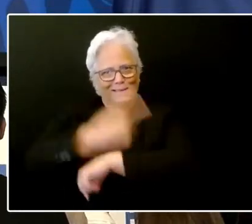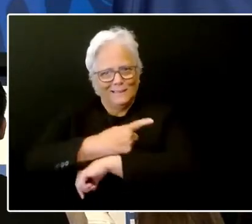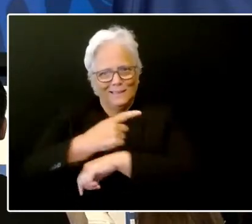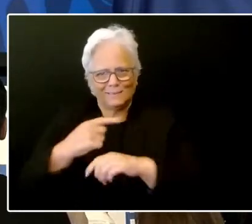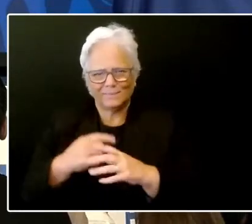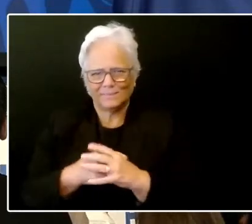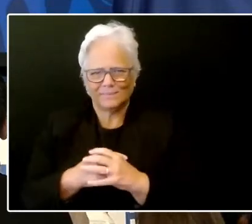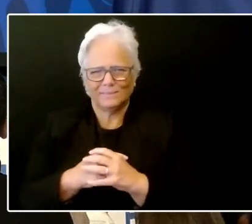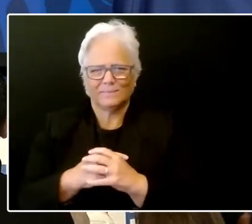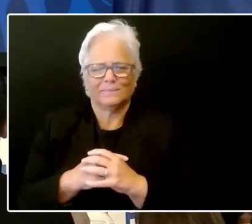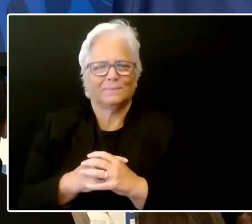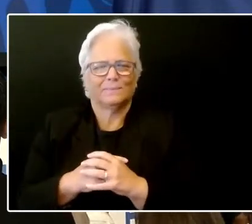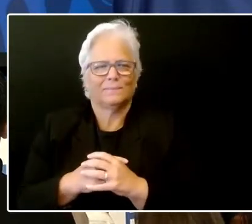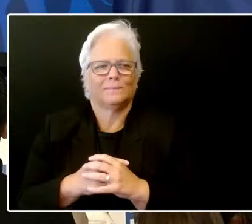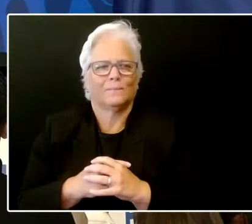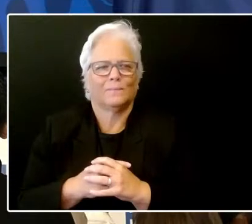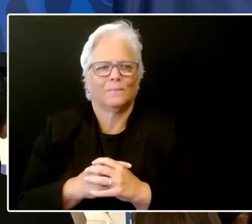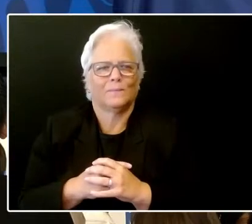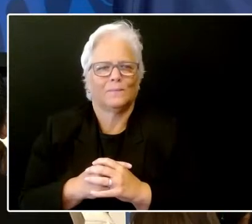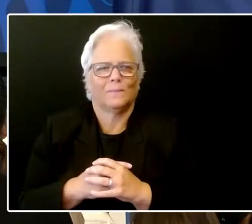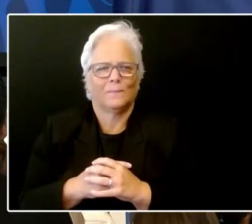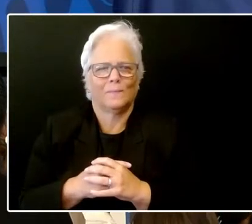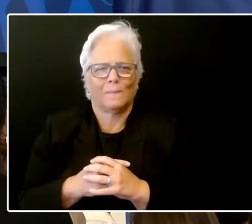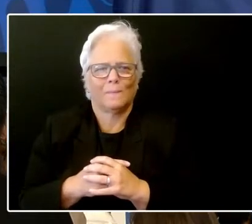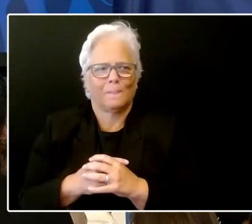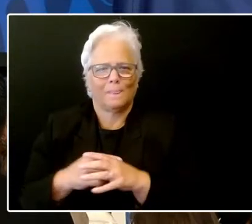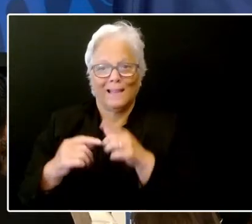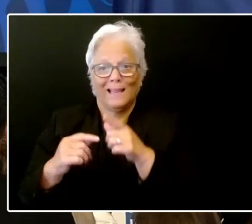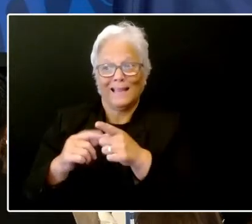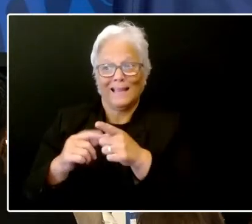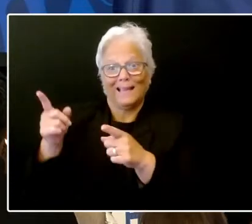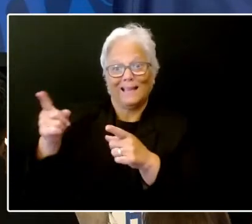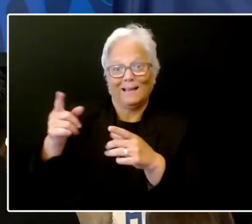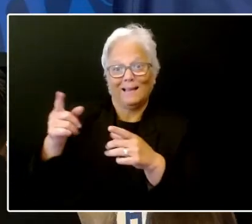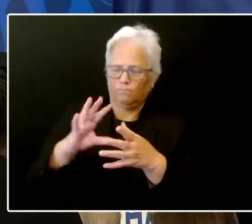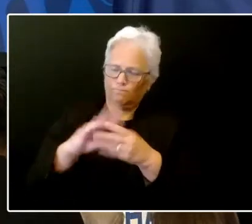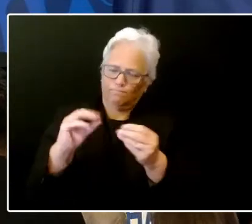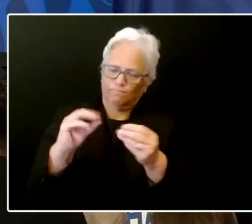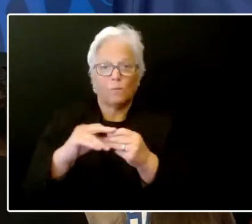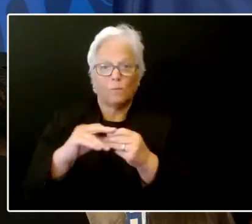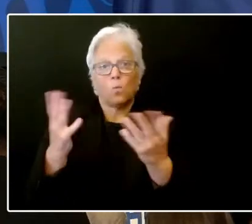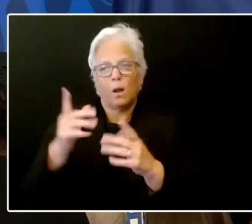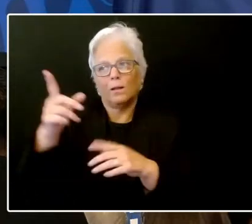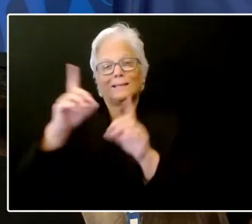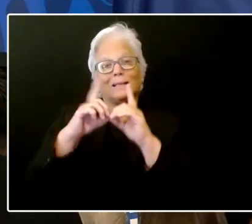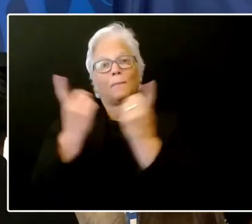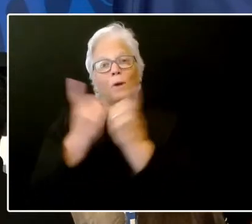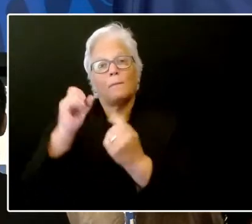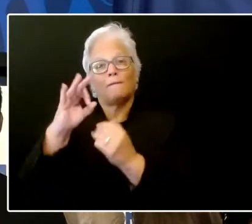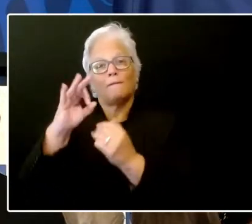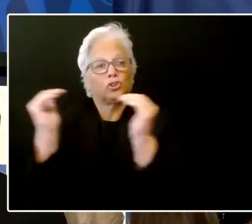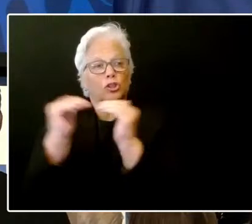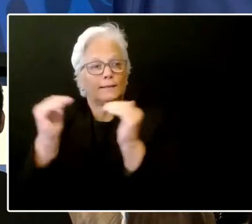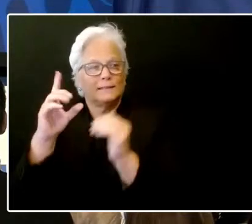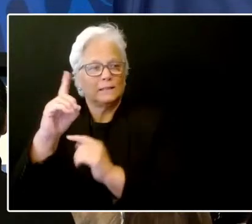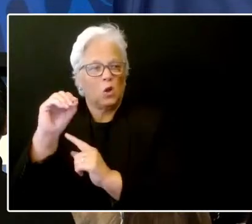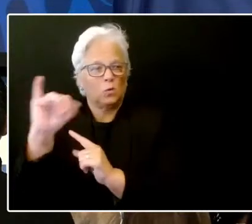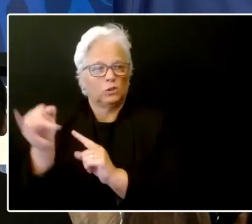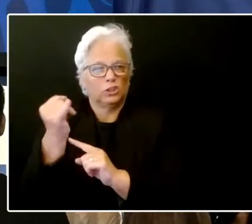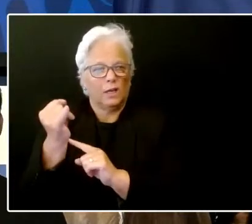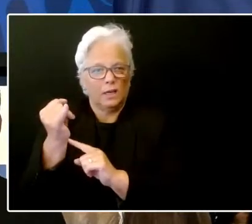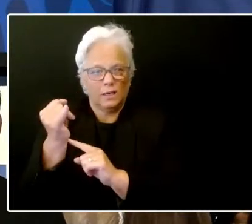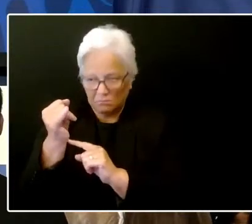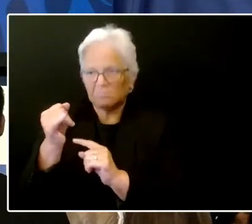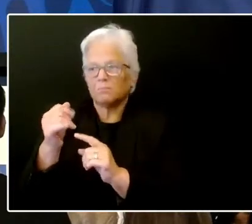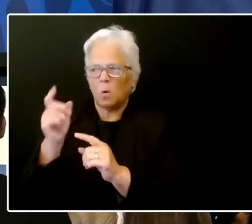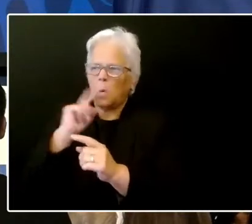Donald Trump wants to turn our democracy into a dictatorship. And the Supreme